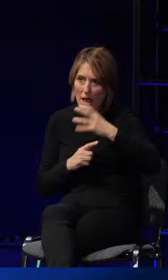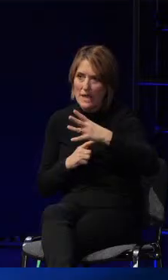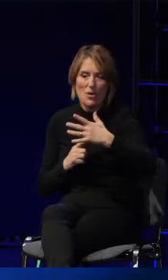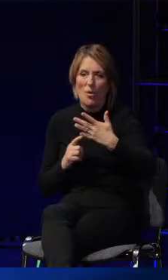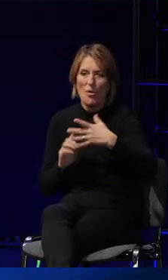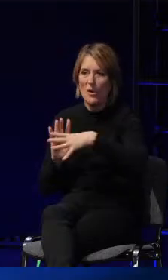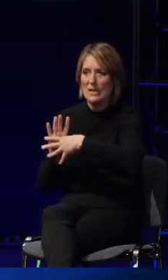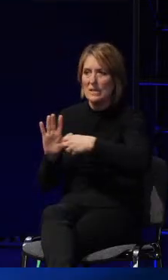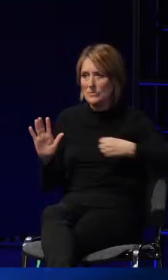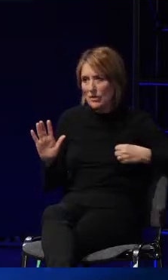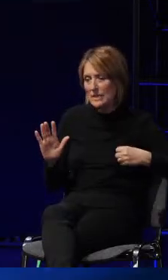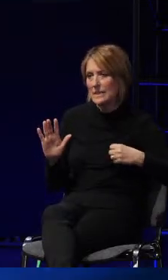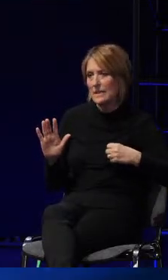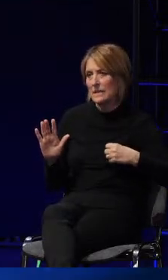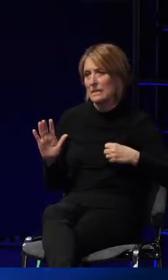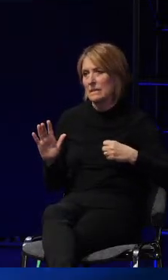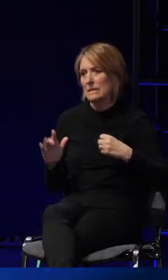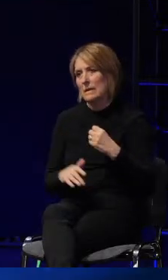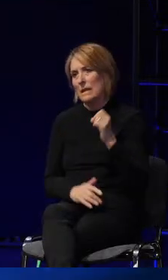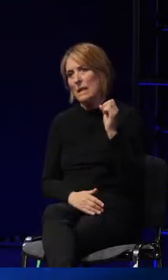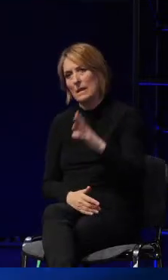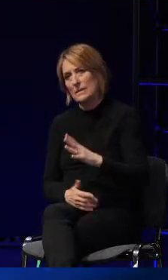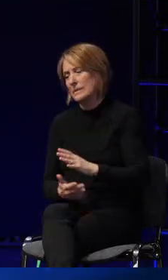lights from a shot.